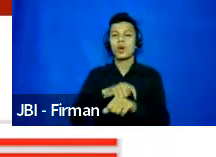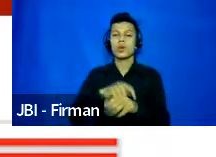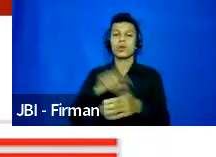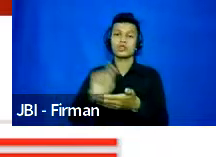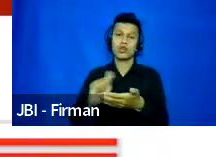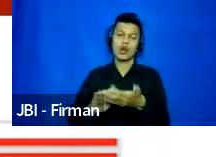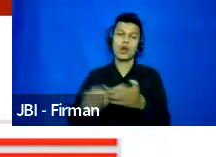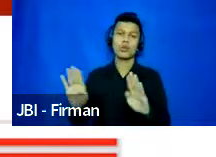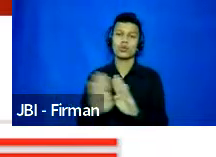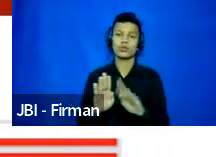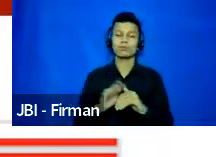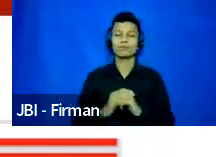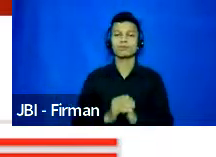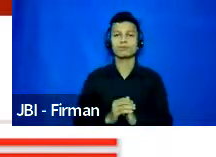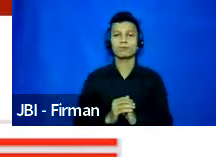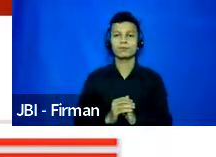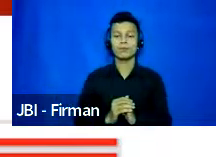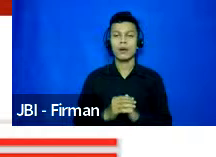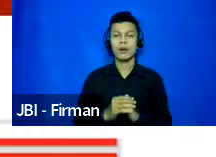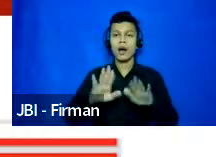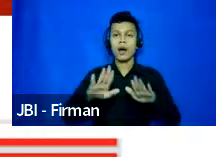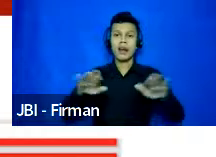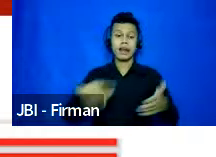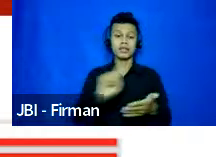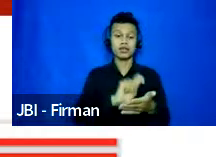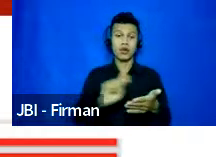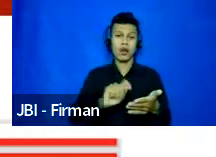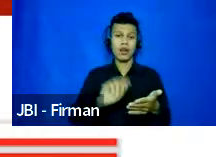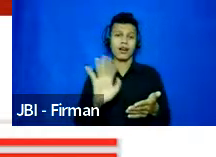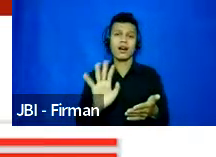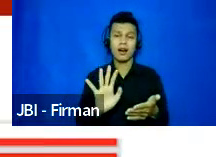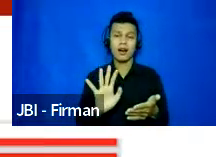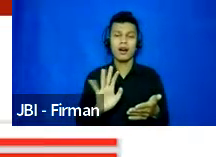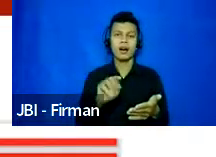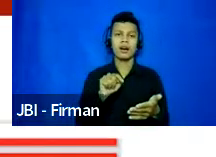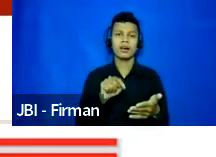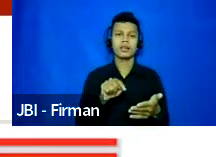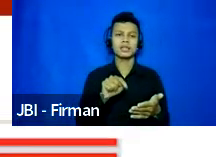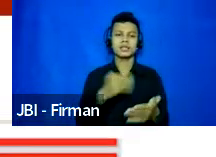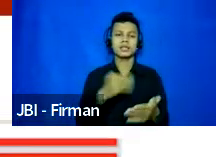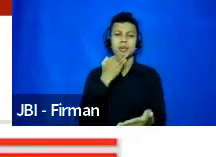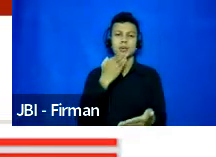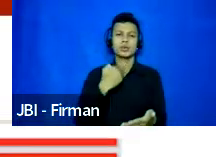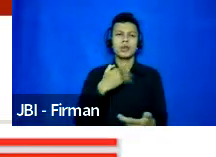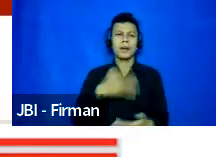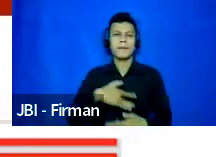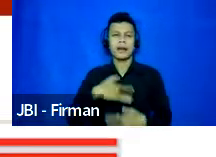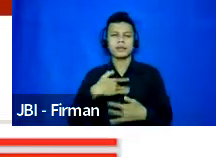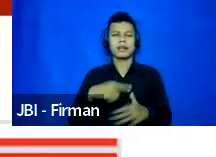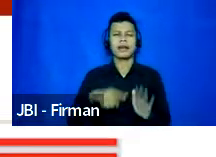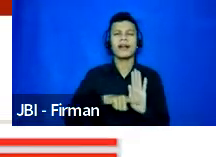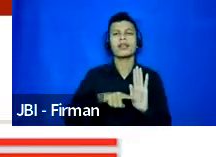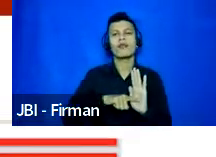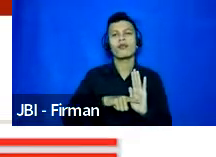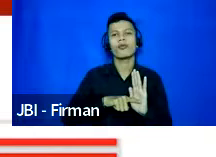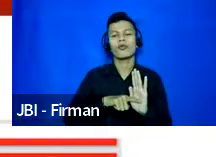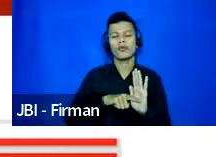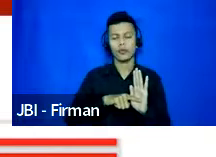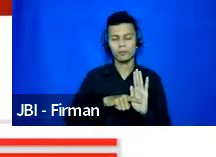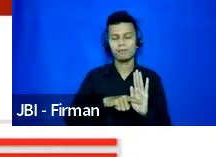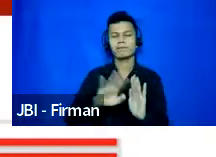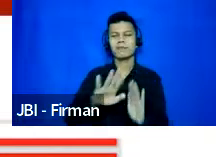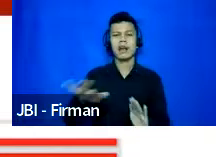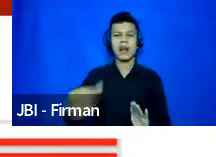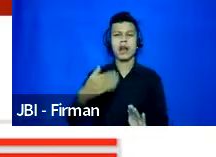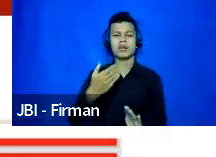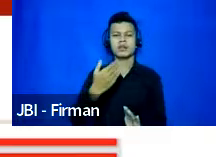Children who were not going to school reported an increase in negative feelings. There was also a strong association between children who